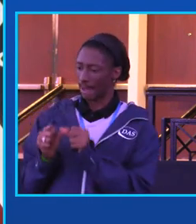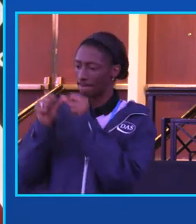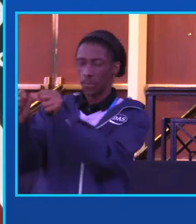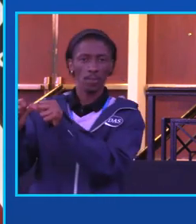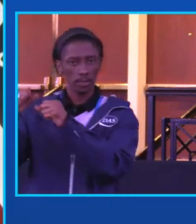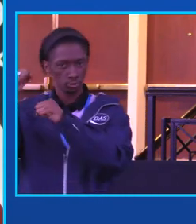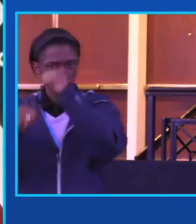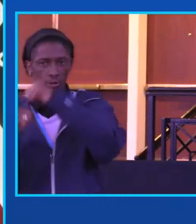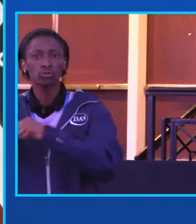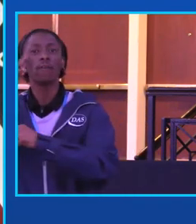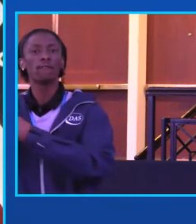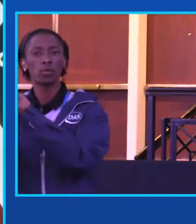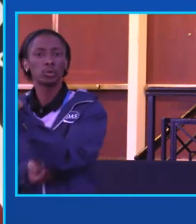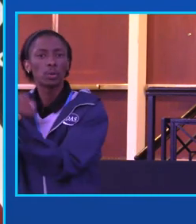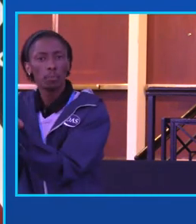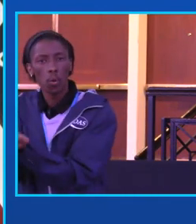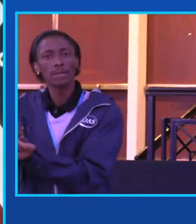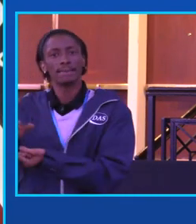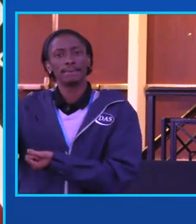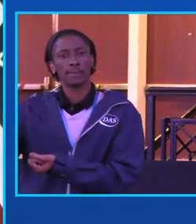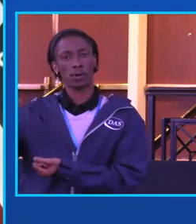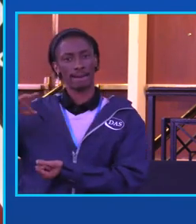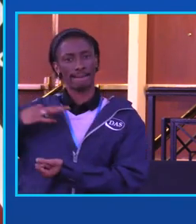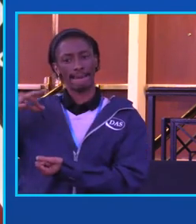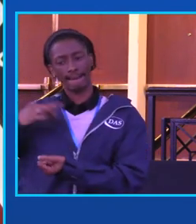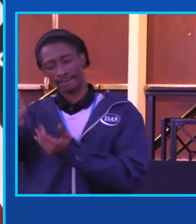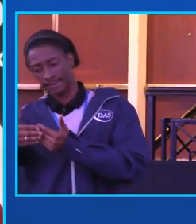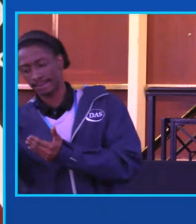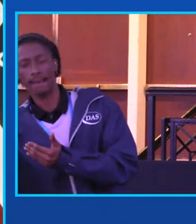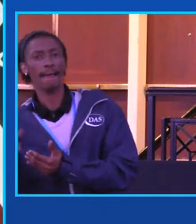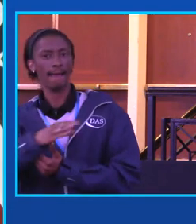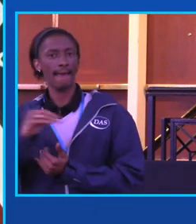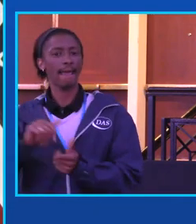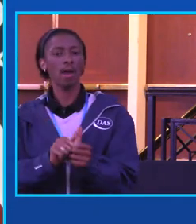support Democratic candidates and